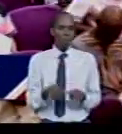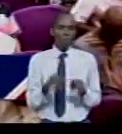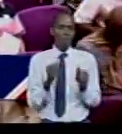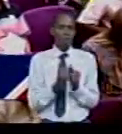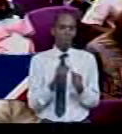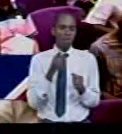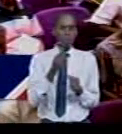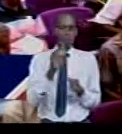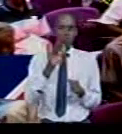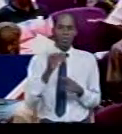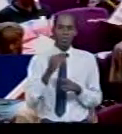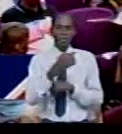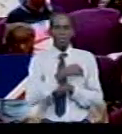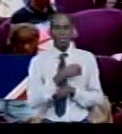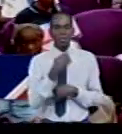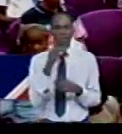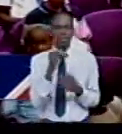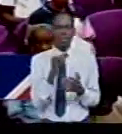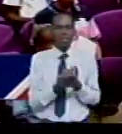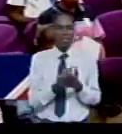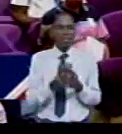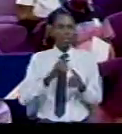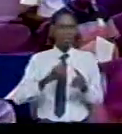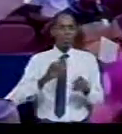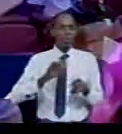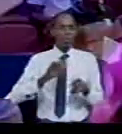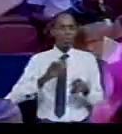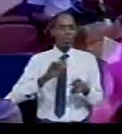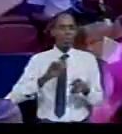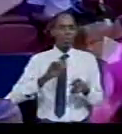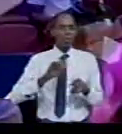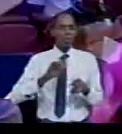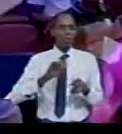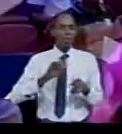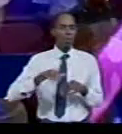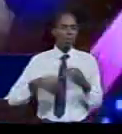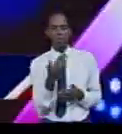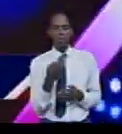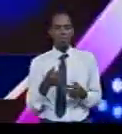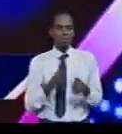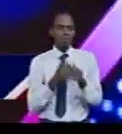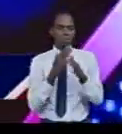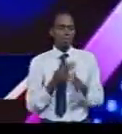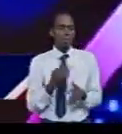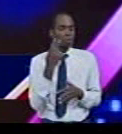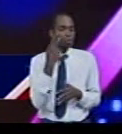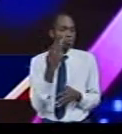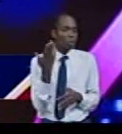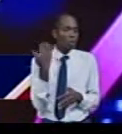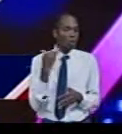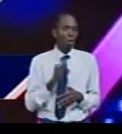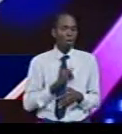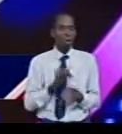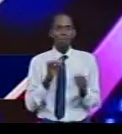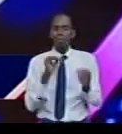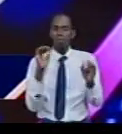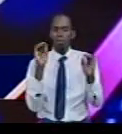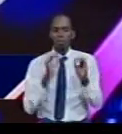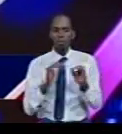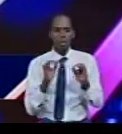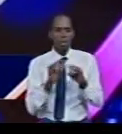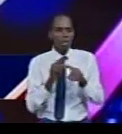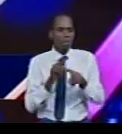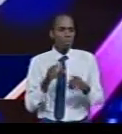19 says, it says, but other of the apostles saw I none save except James,